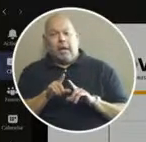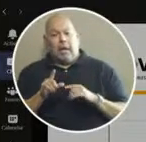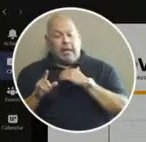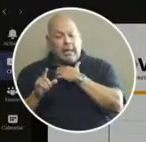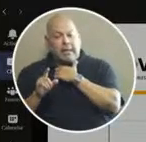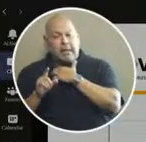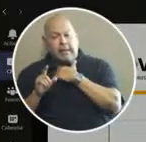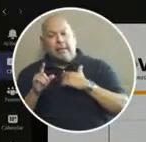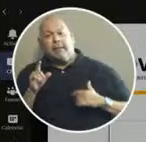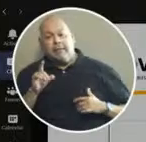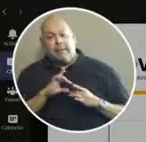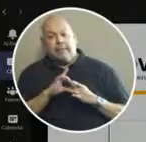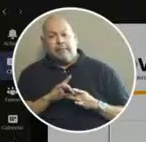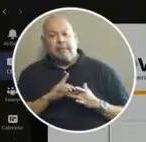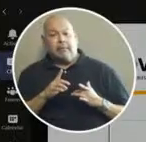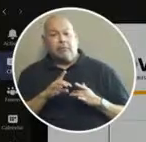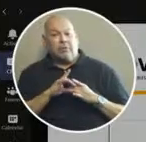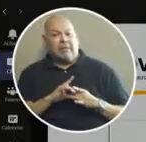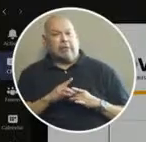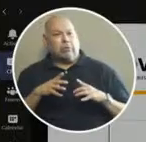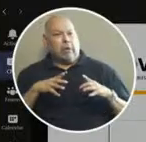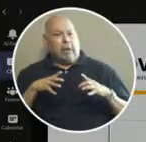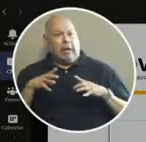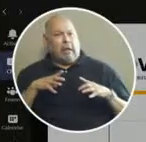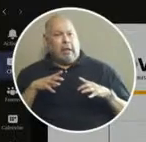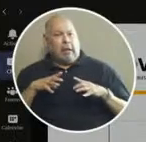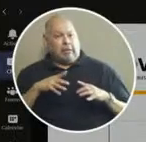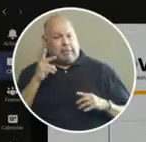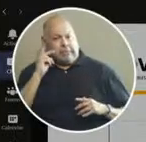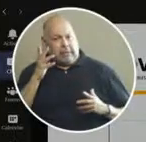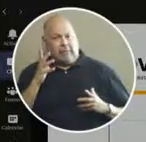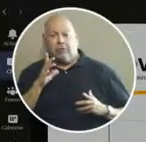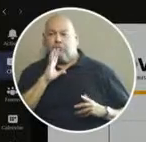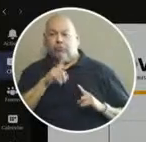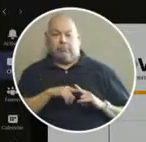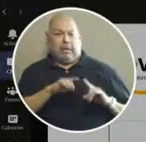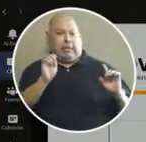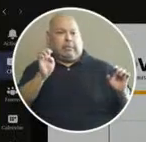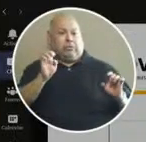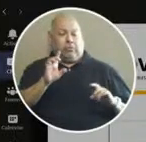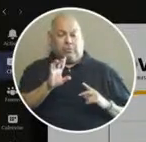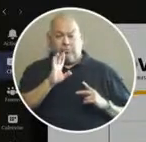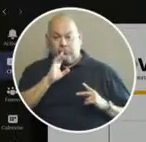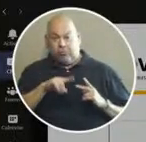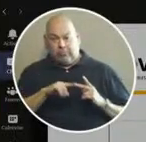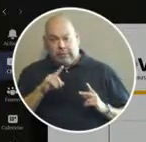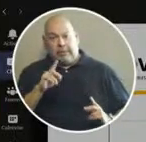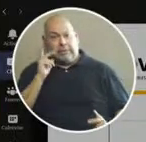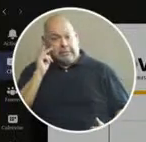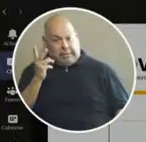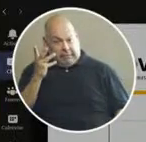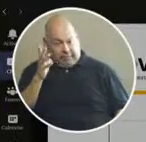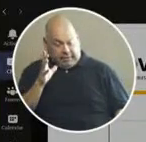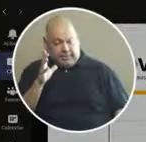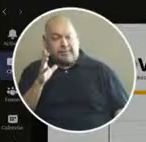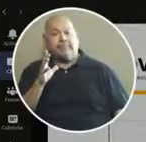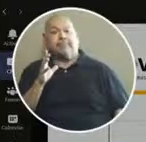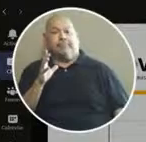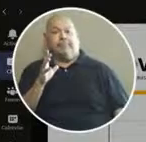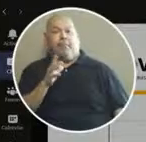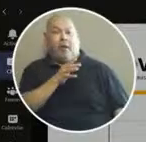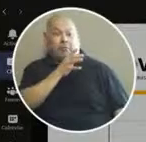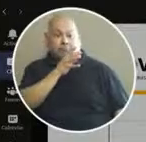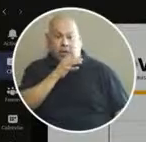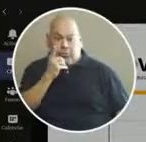to holidays. We already mentioned the Easter holiday. We had already seen the